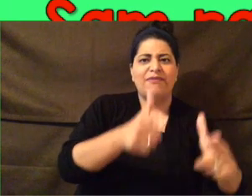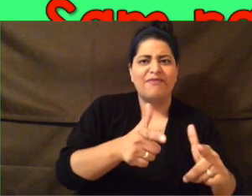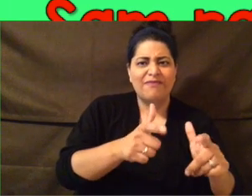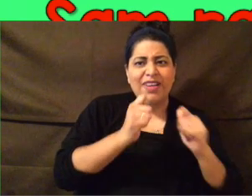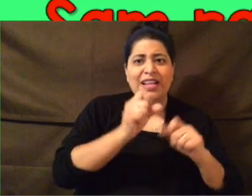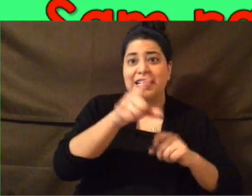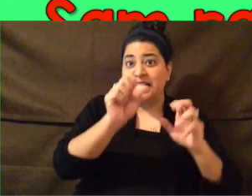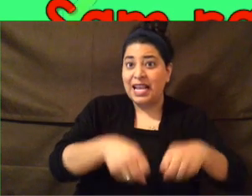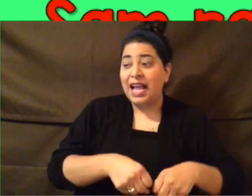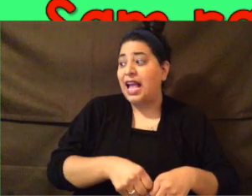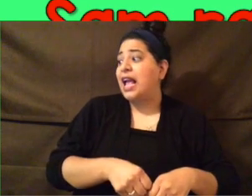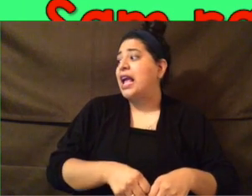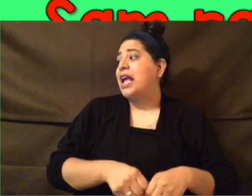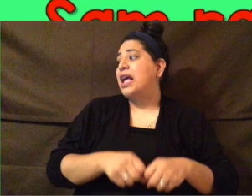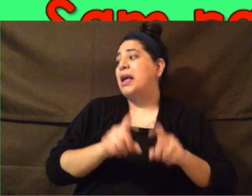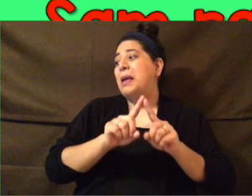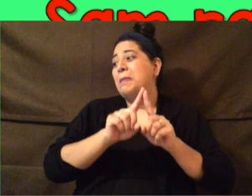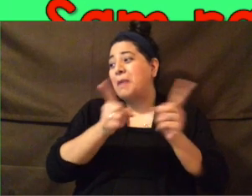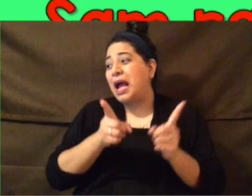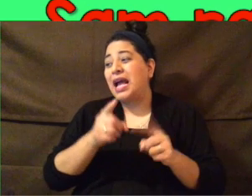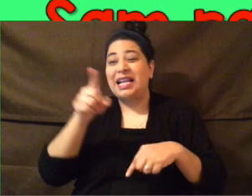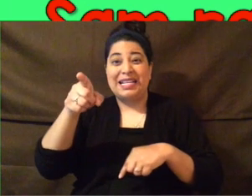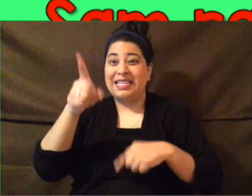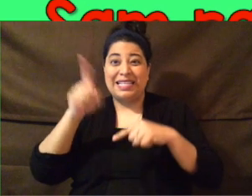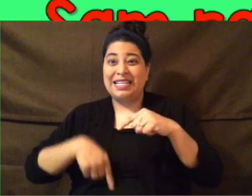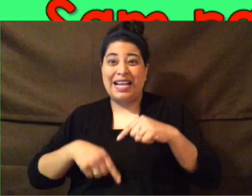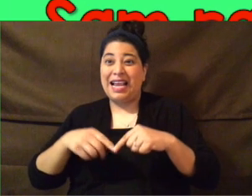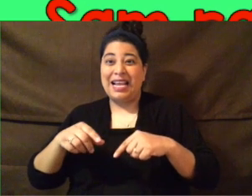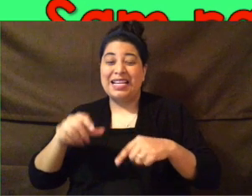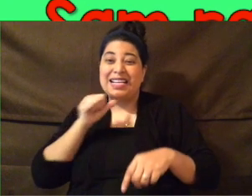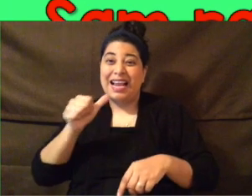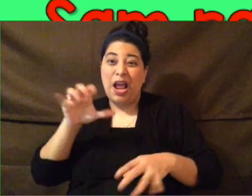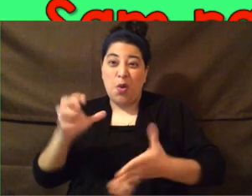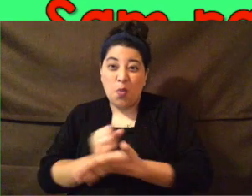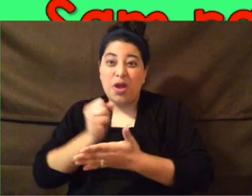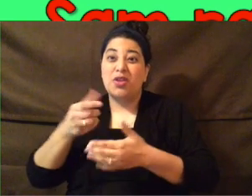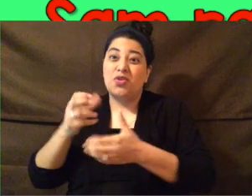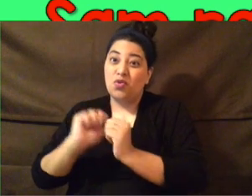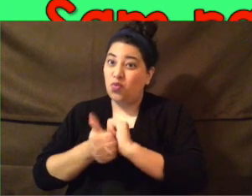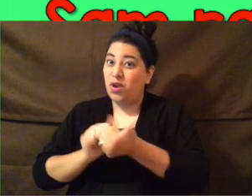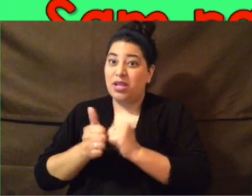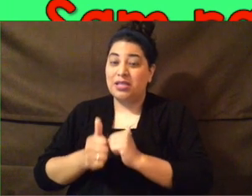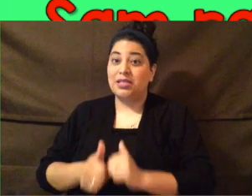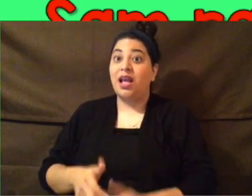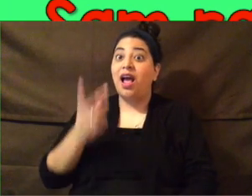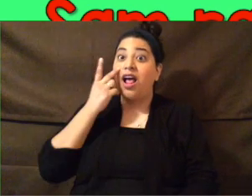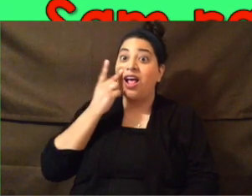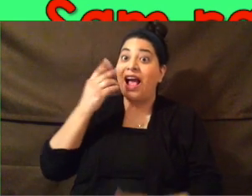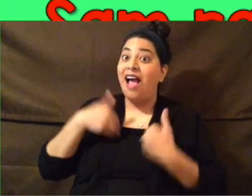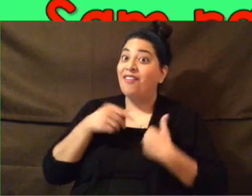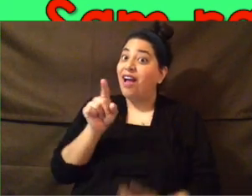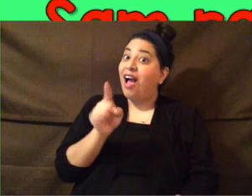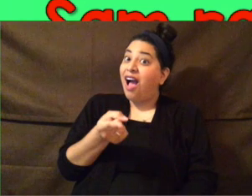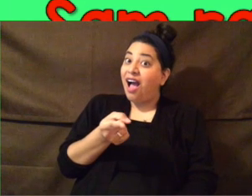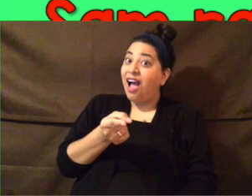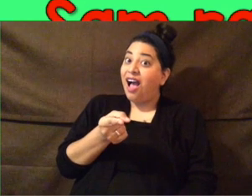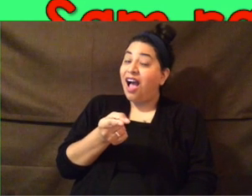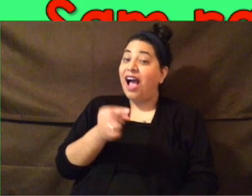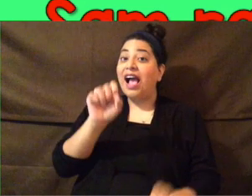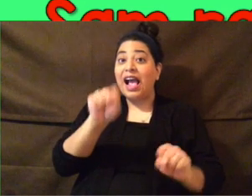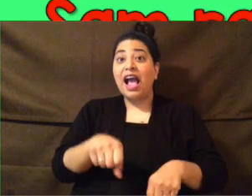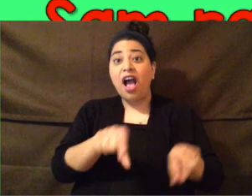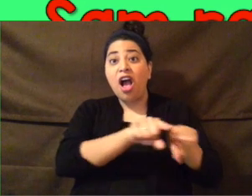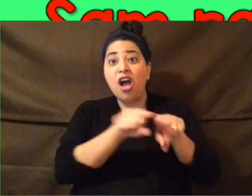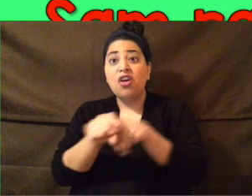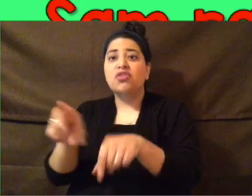didn't win the race. And look what I put there. I've got my comma. All right,